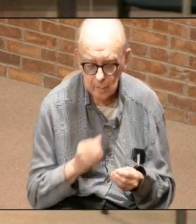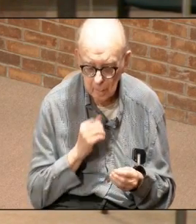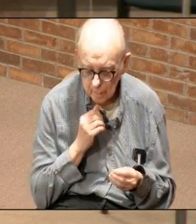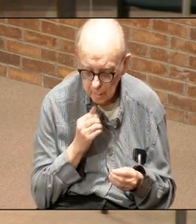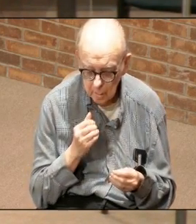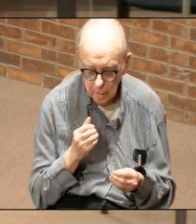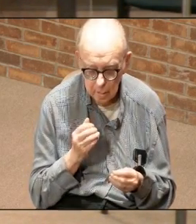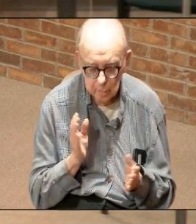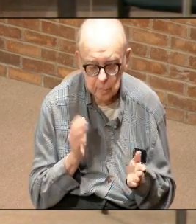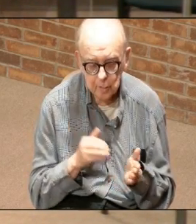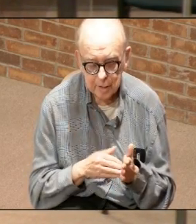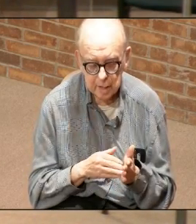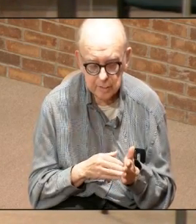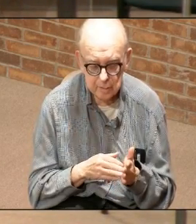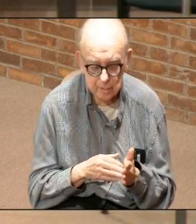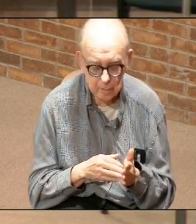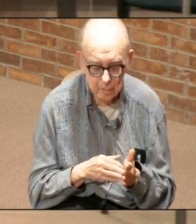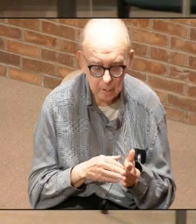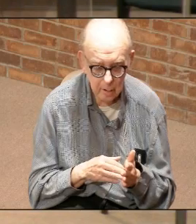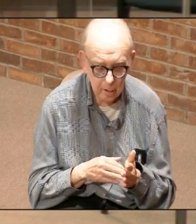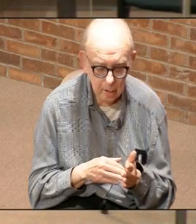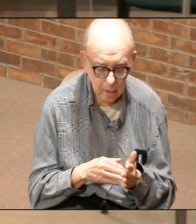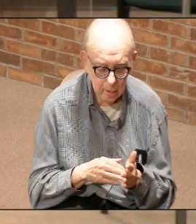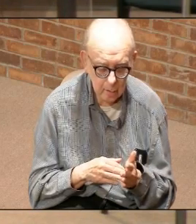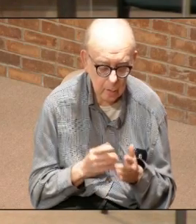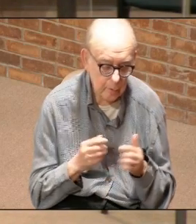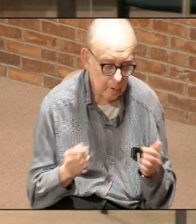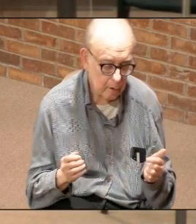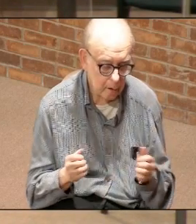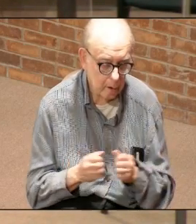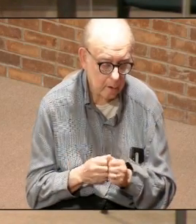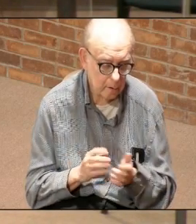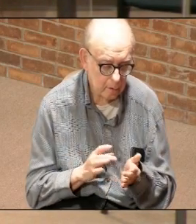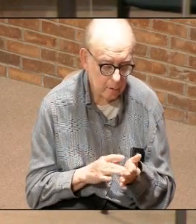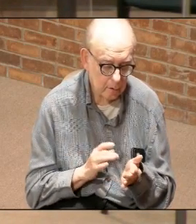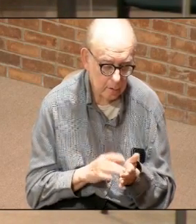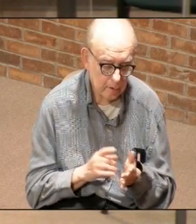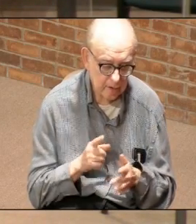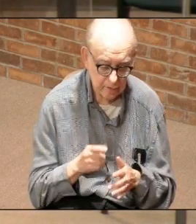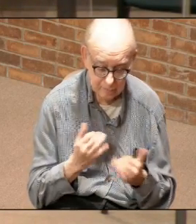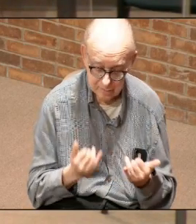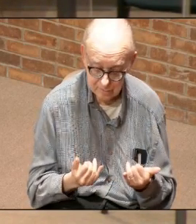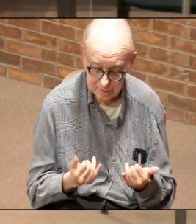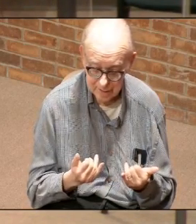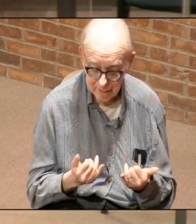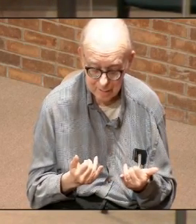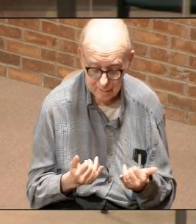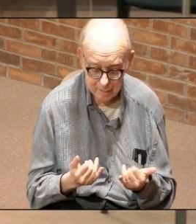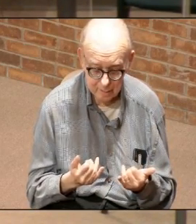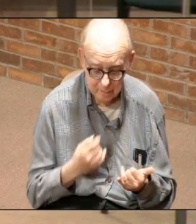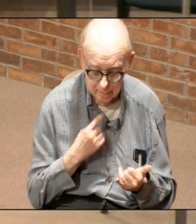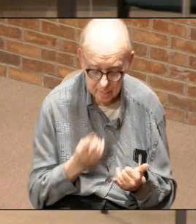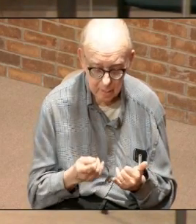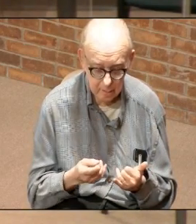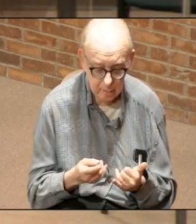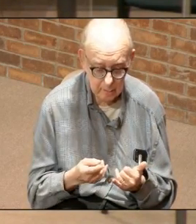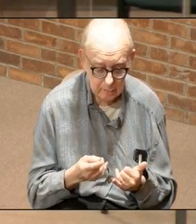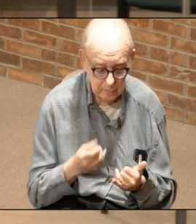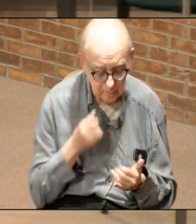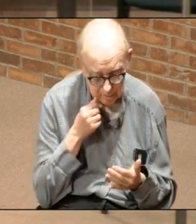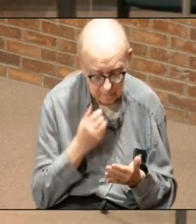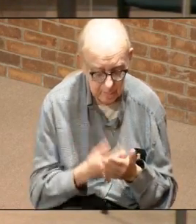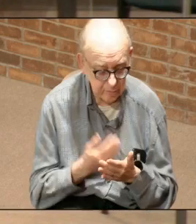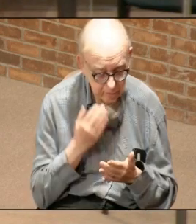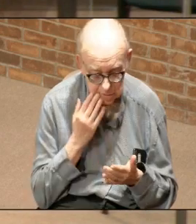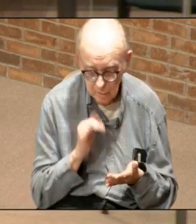not counteract or conflict with the medication that you were taking. And you could tell her and she would know